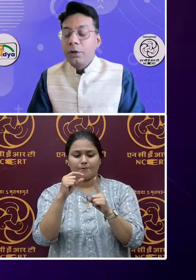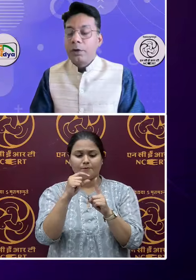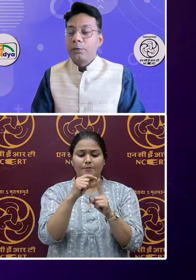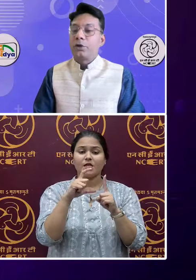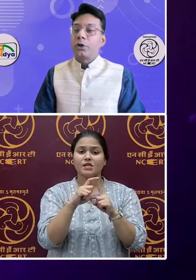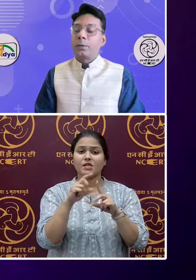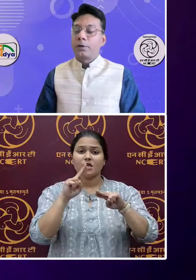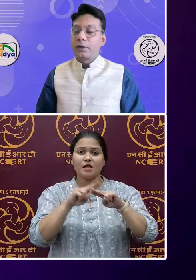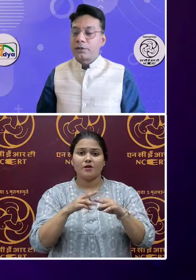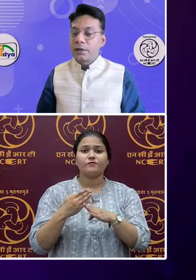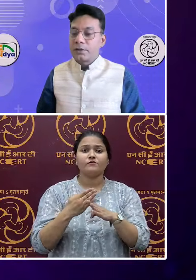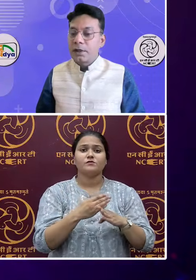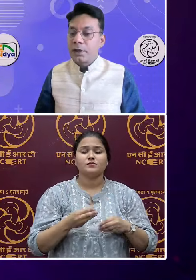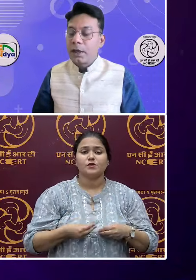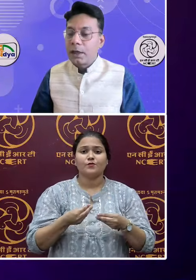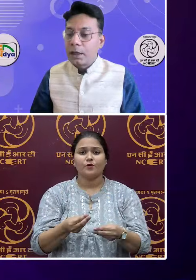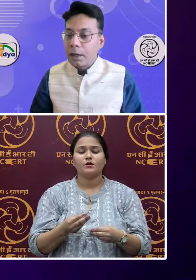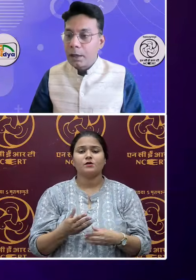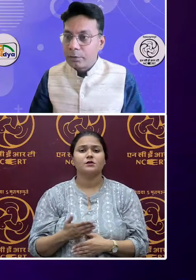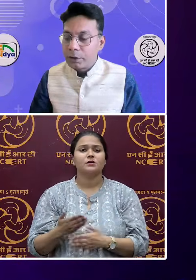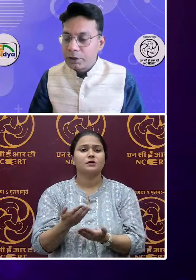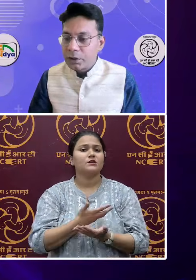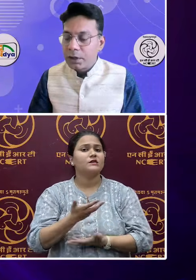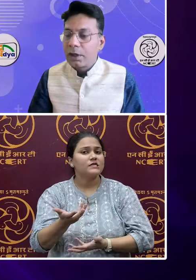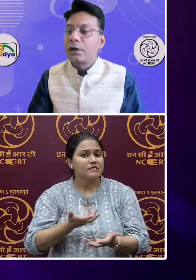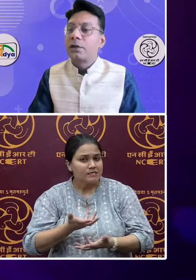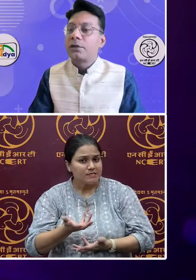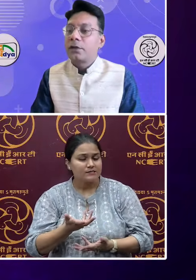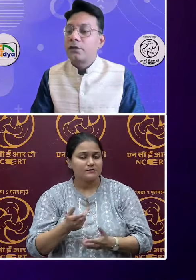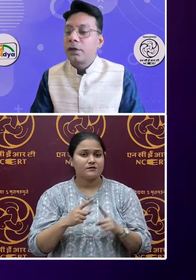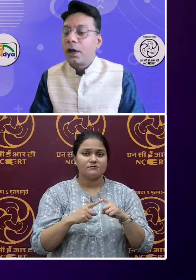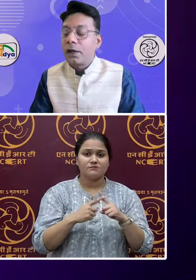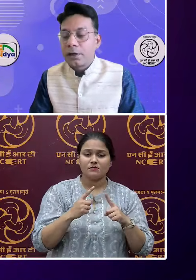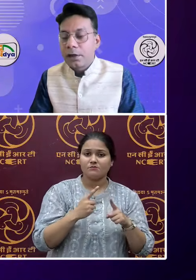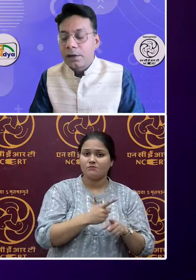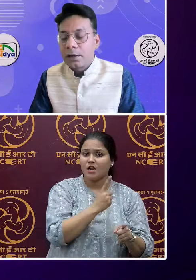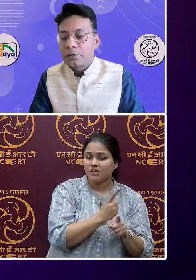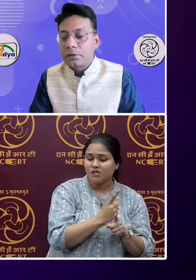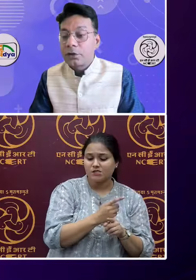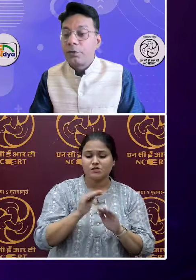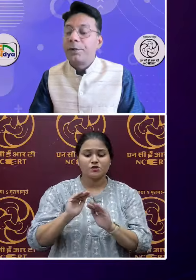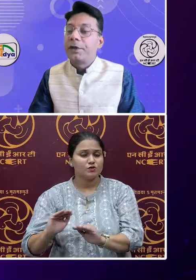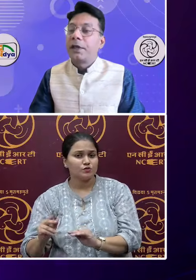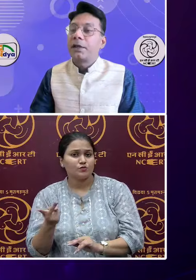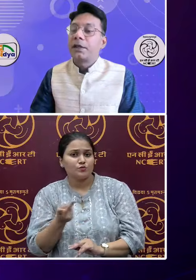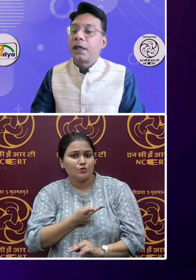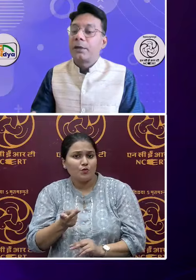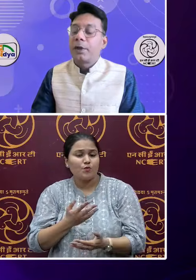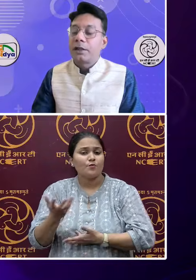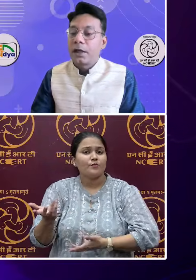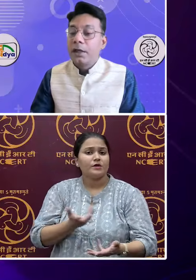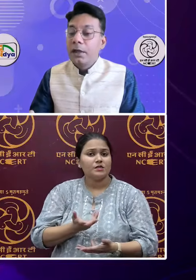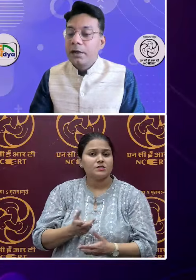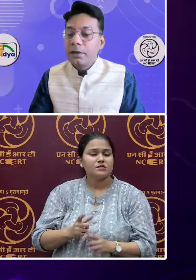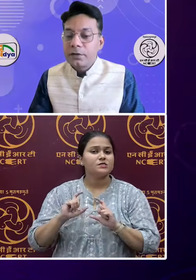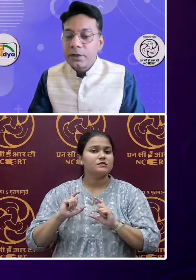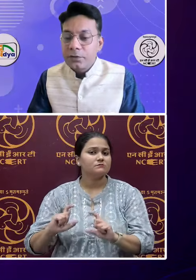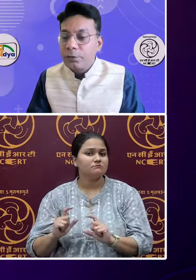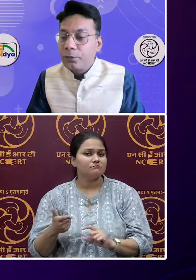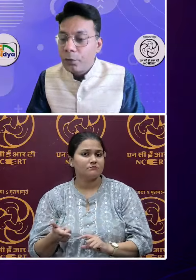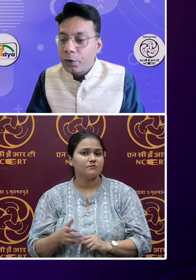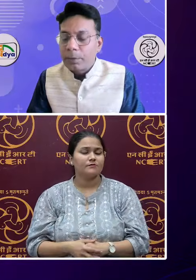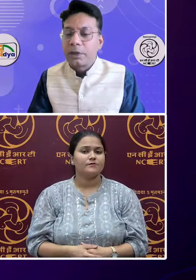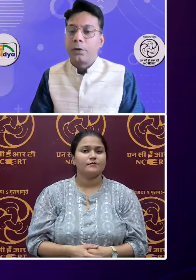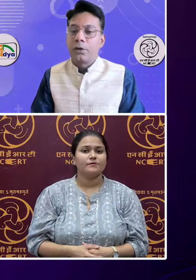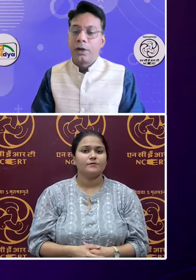form. When we talk about discussion, teacher and learner discussion or learner discussion will be taken care by the